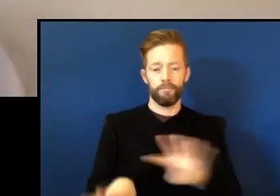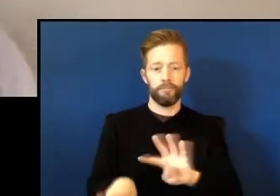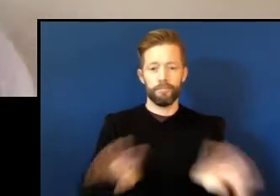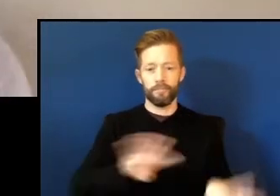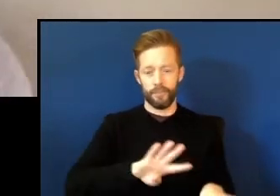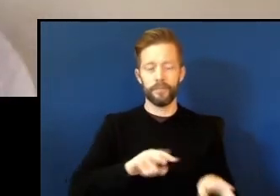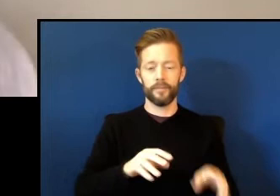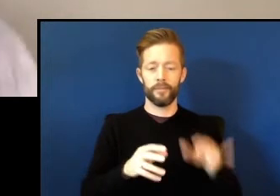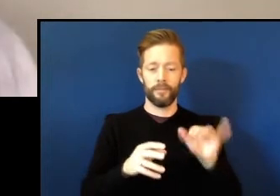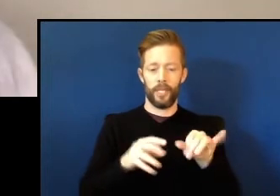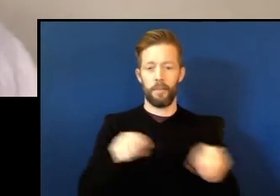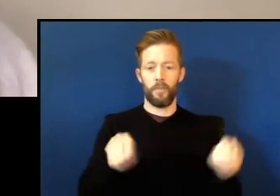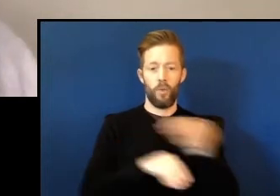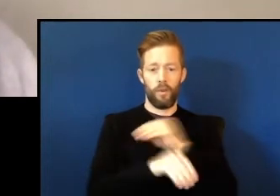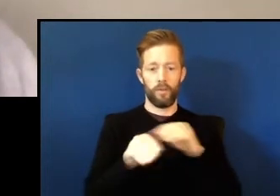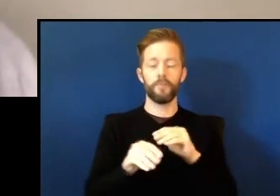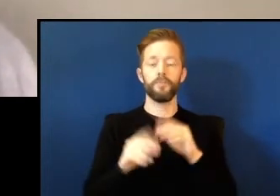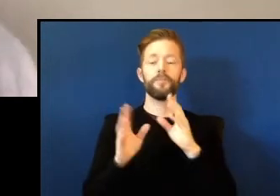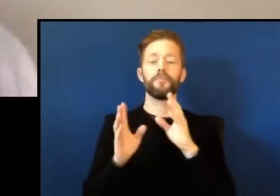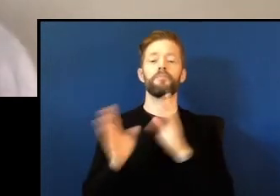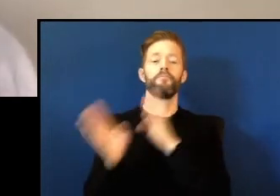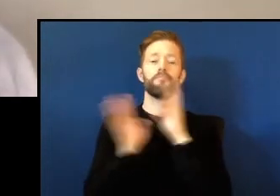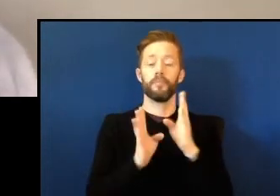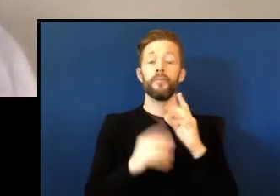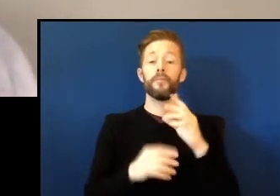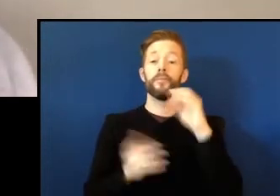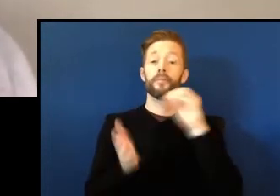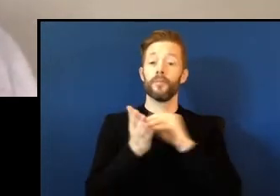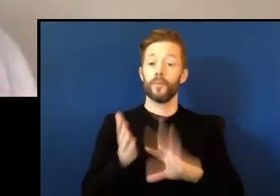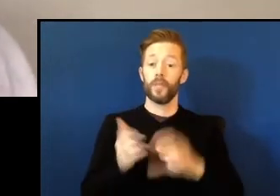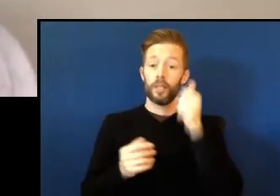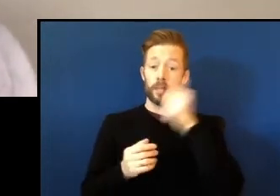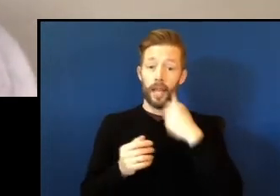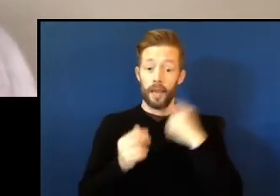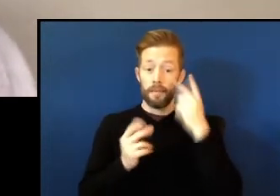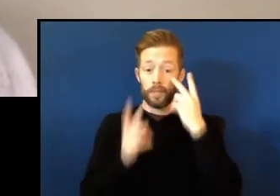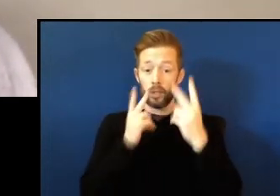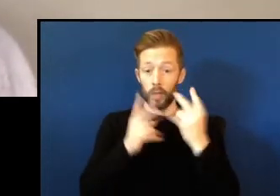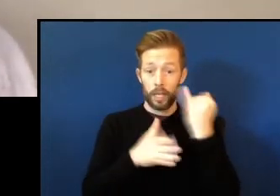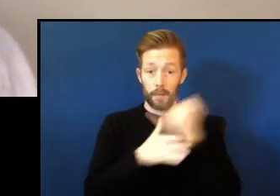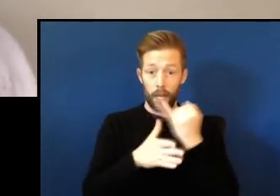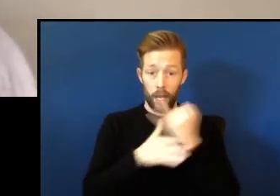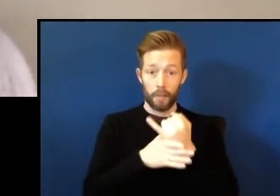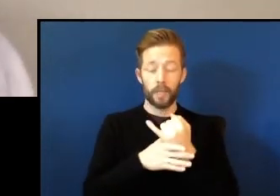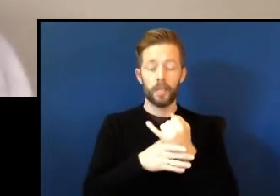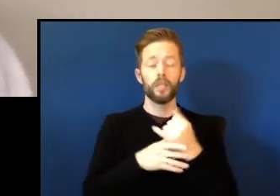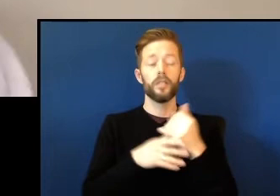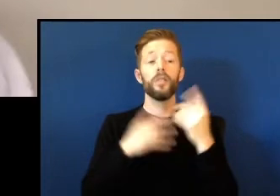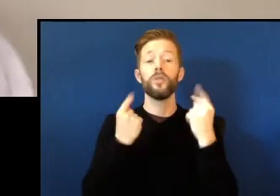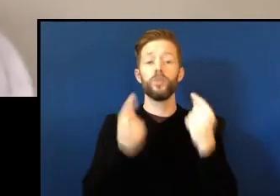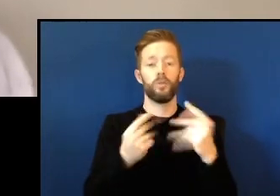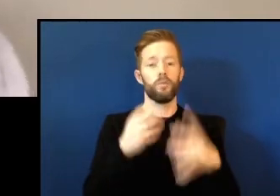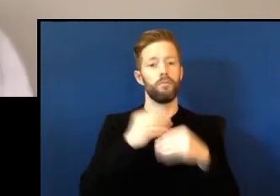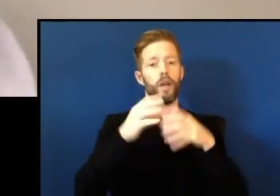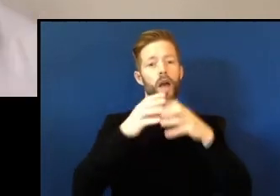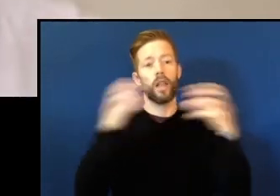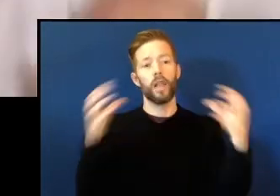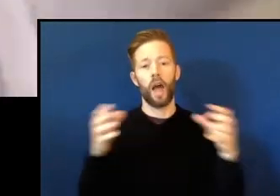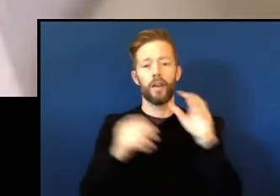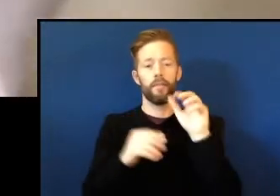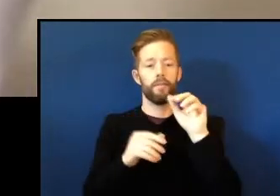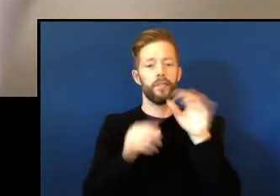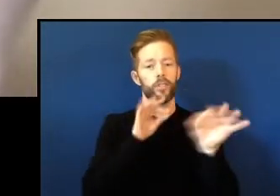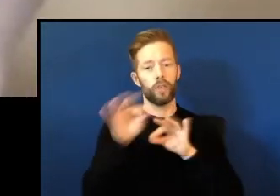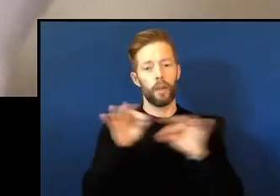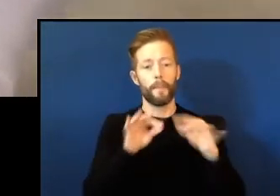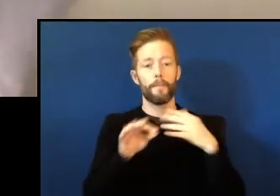moving about. With my visually impaired students, a lot of adjectives. So my hands